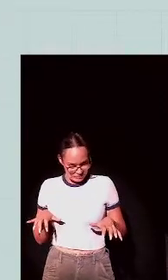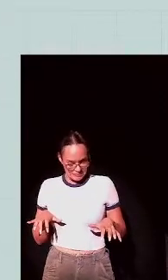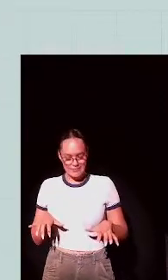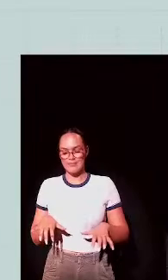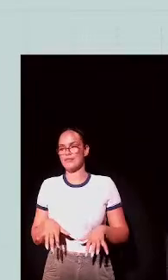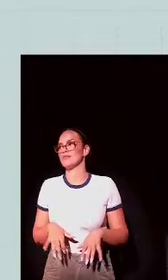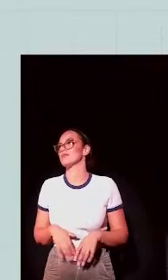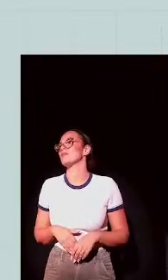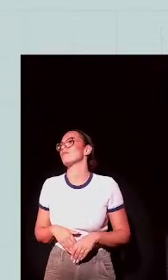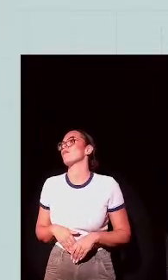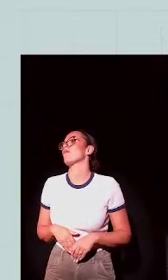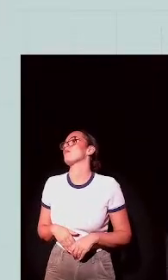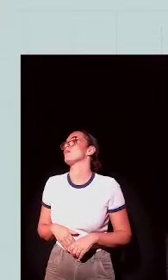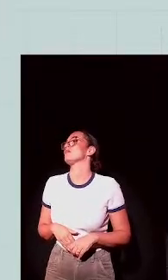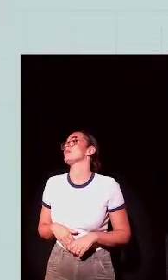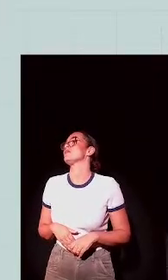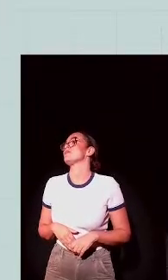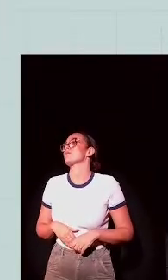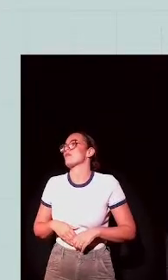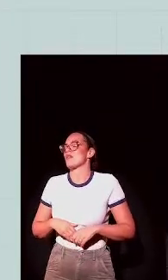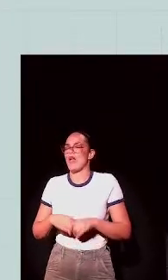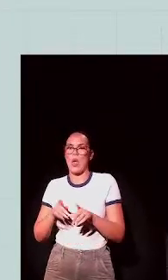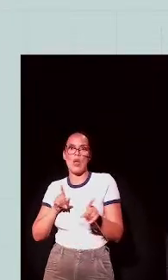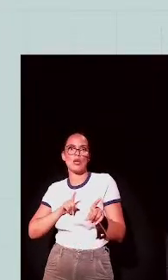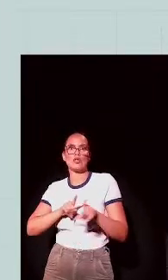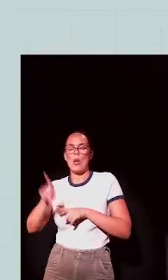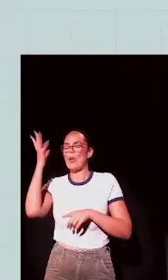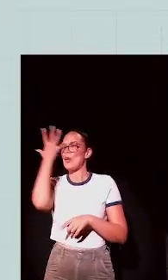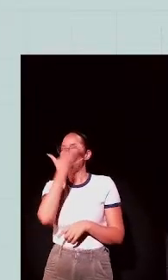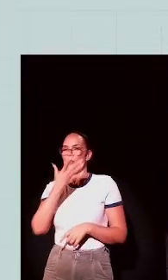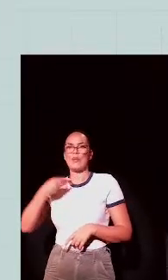Then I tried to be a beauty queen.